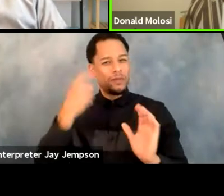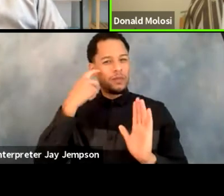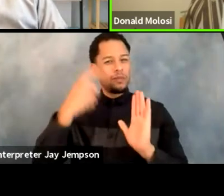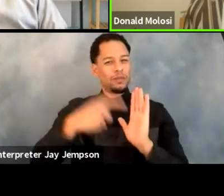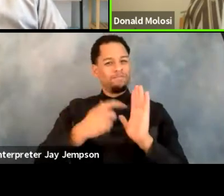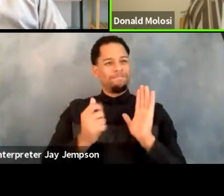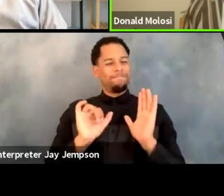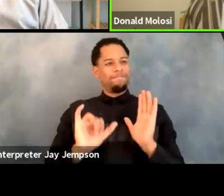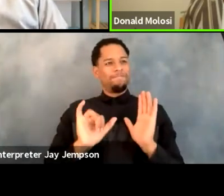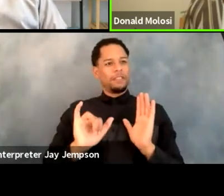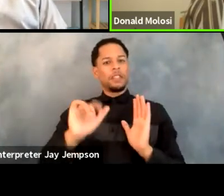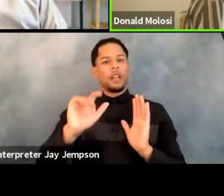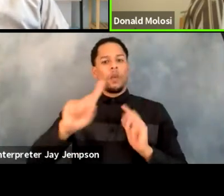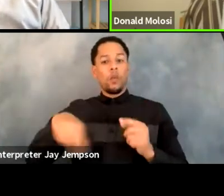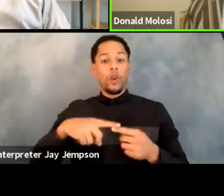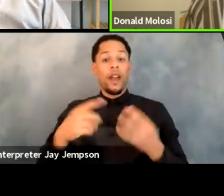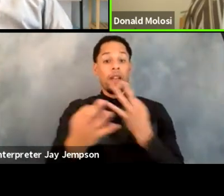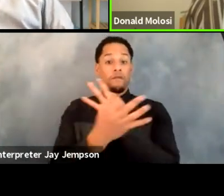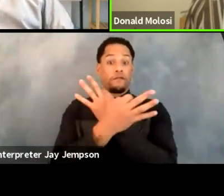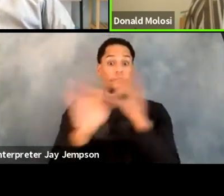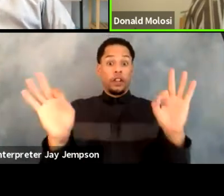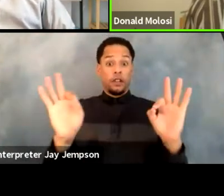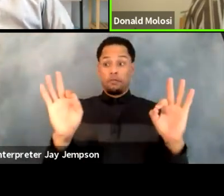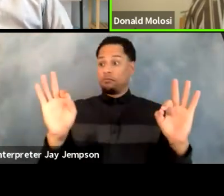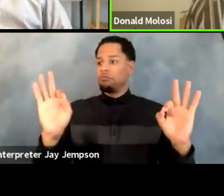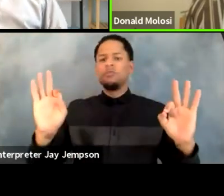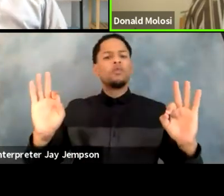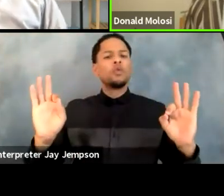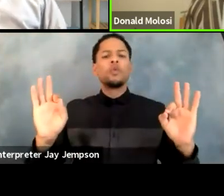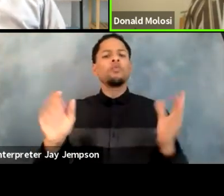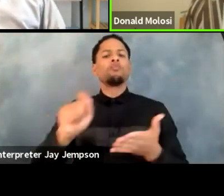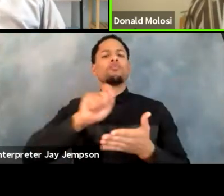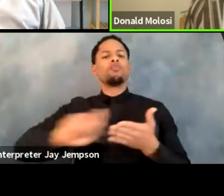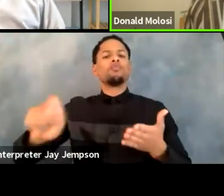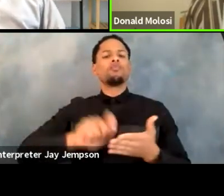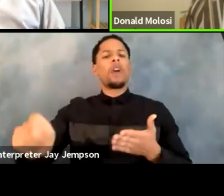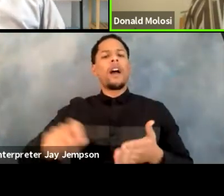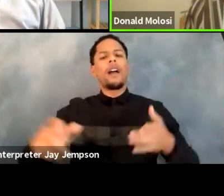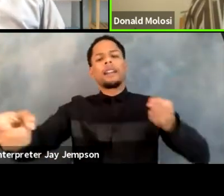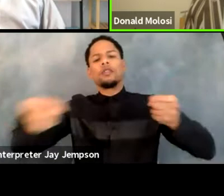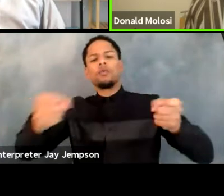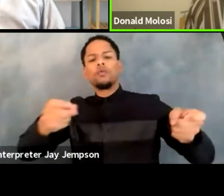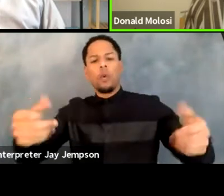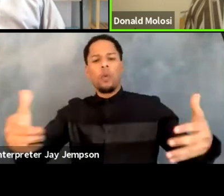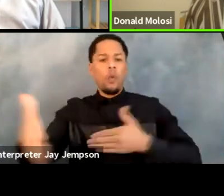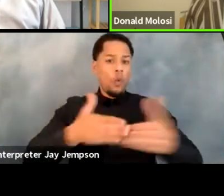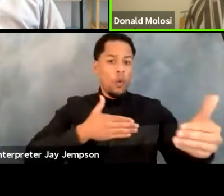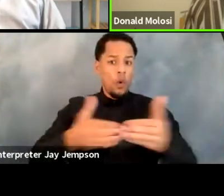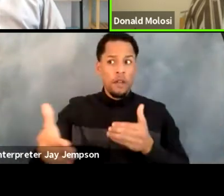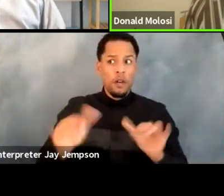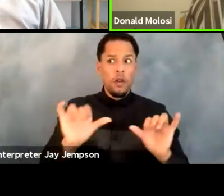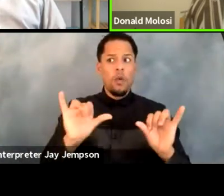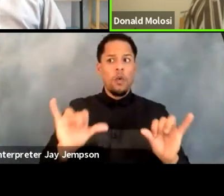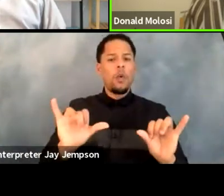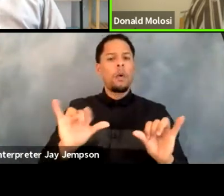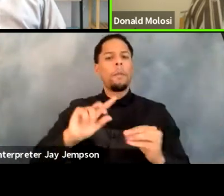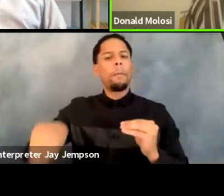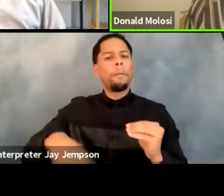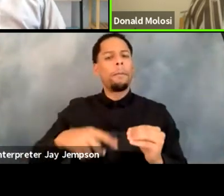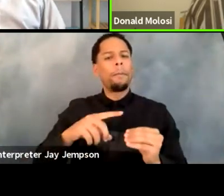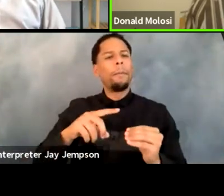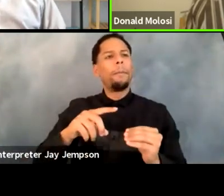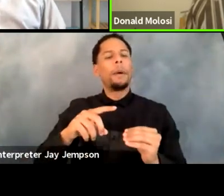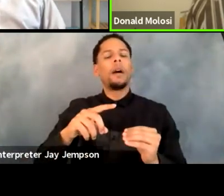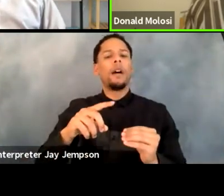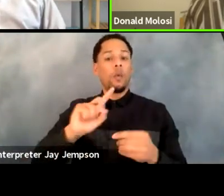have freedom over, I'm also aware that I'm writing about a history of a people who've never had their history